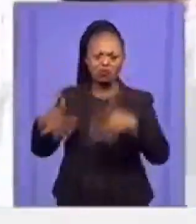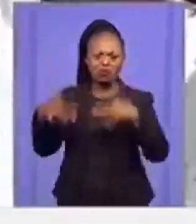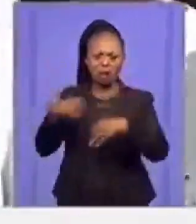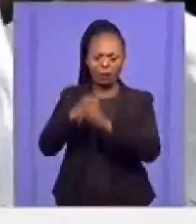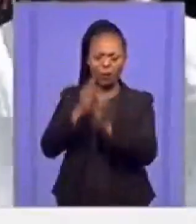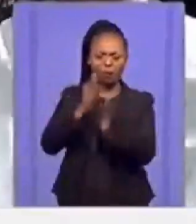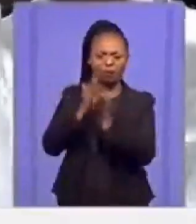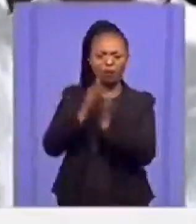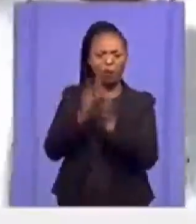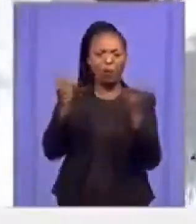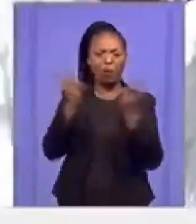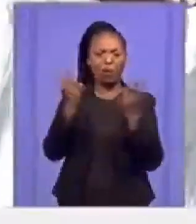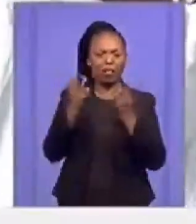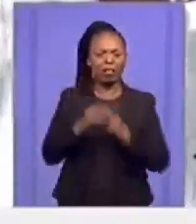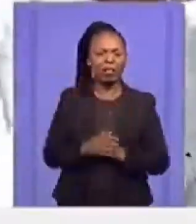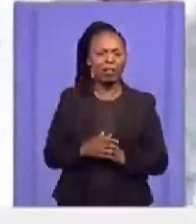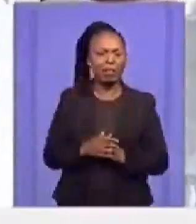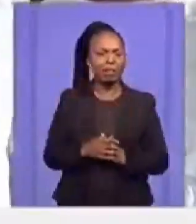hore